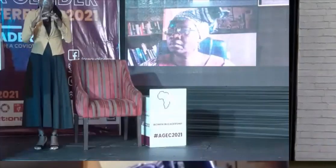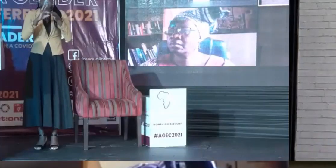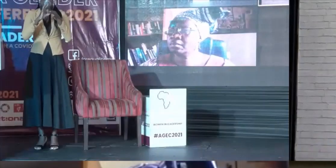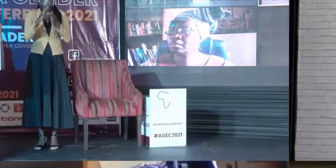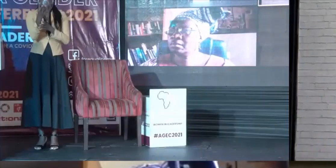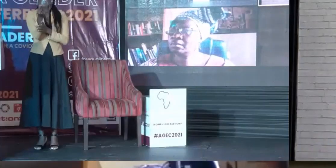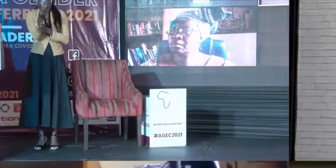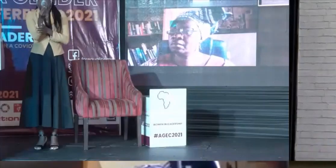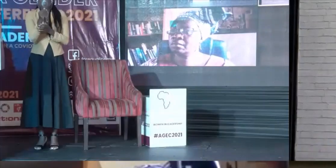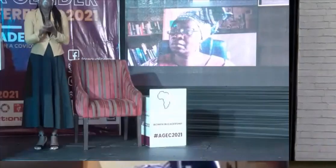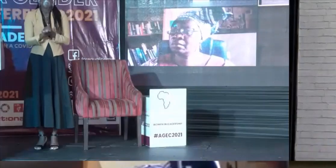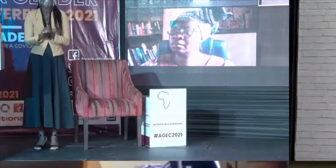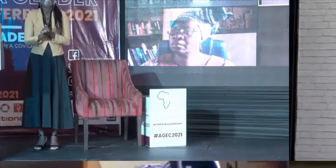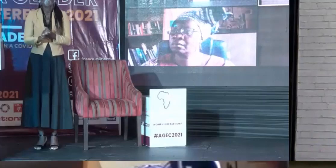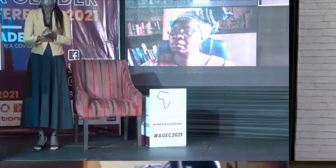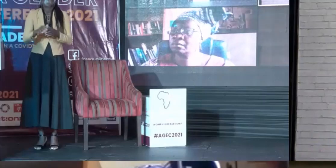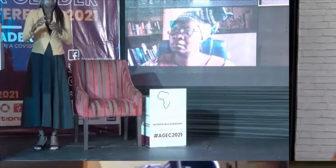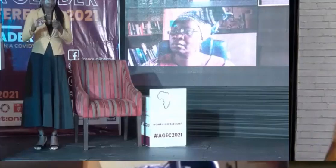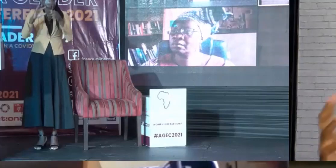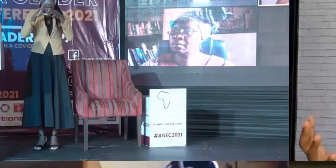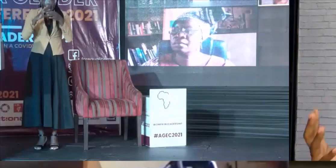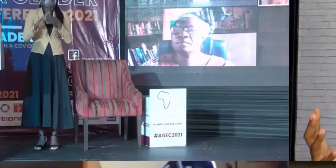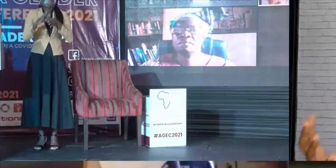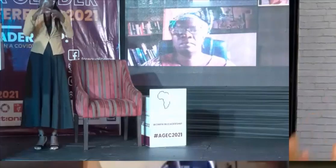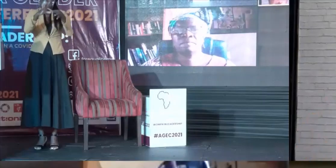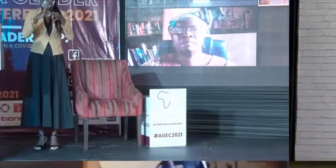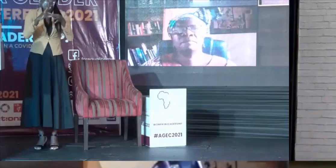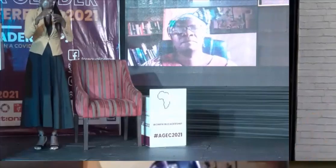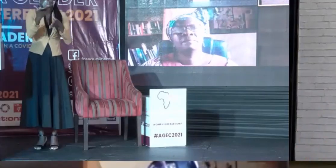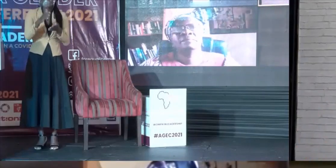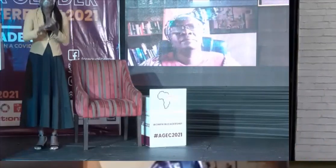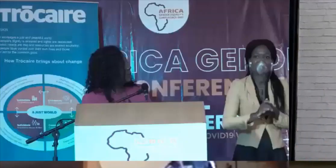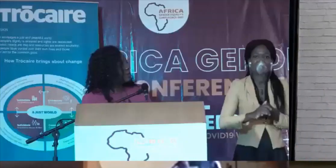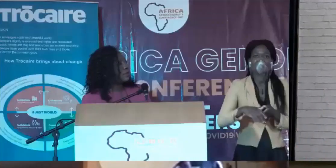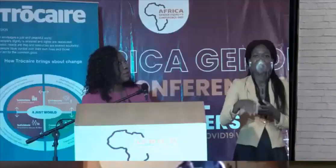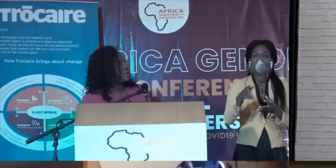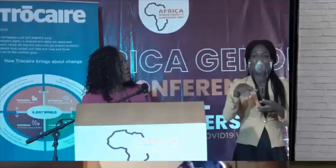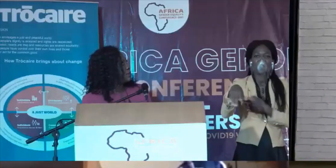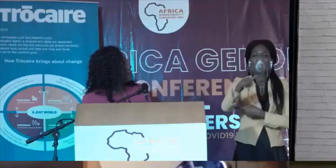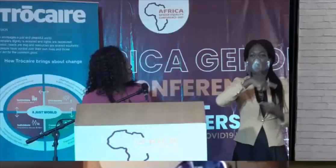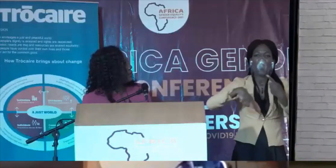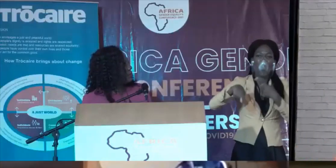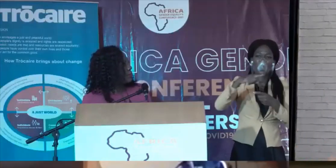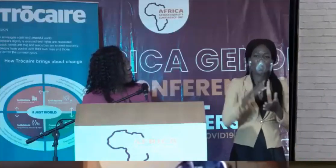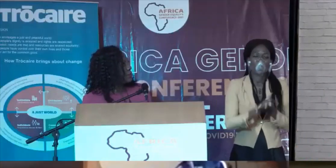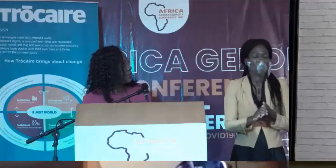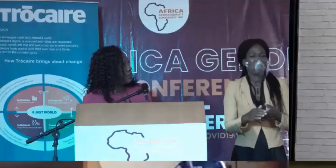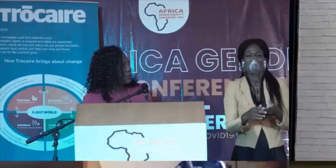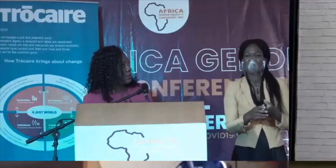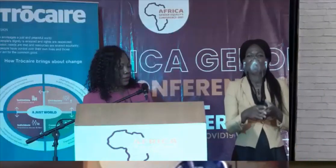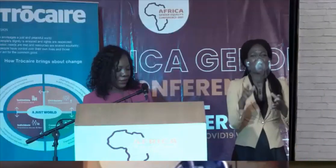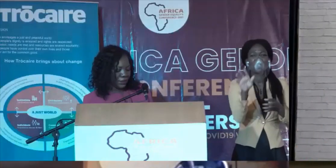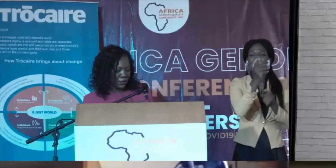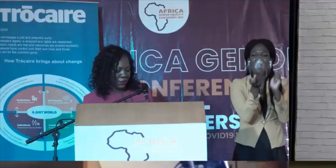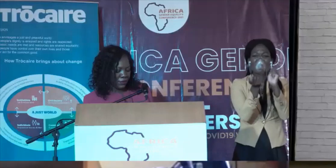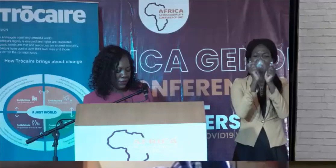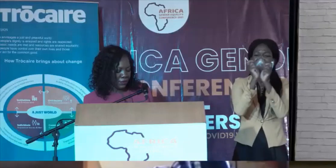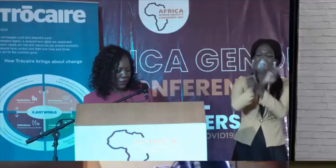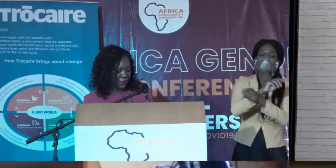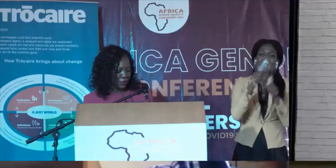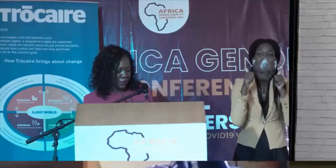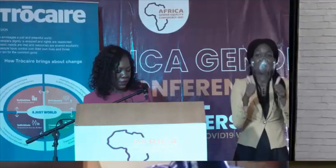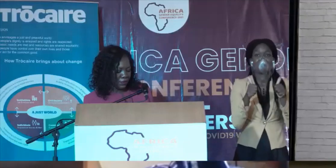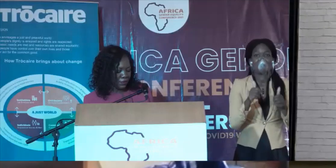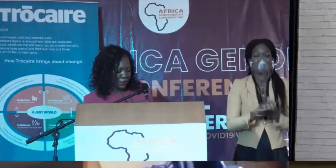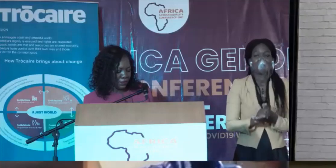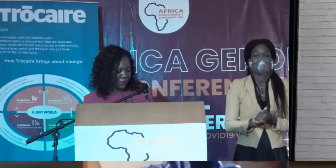economy, your relationship in the social society standing also changes. So